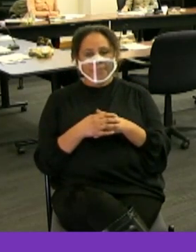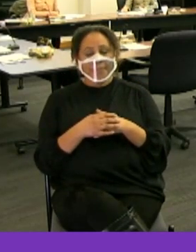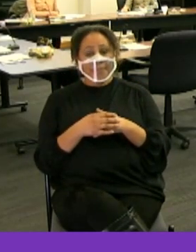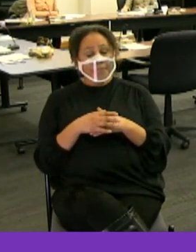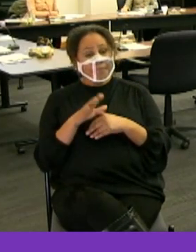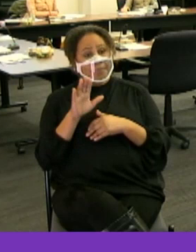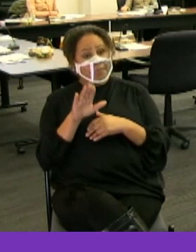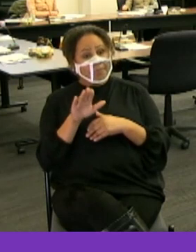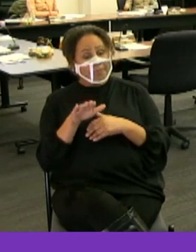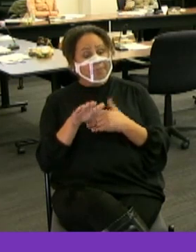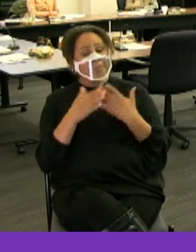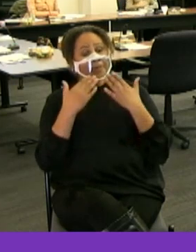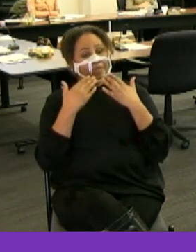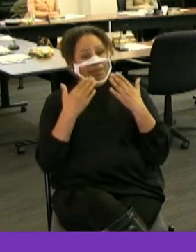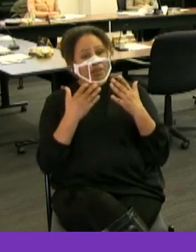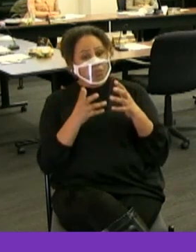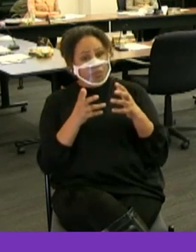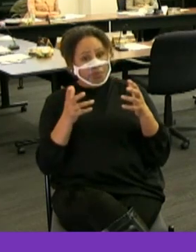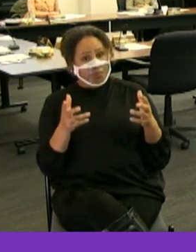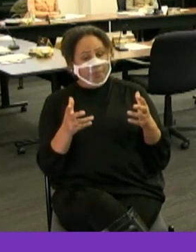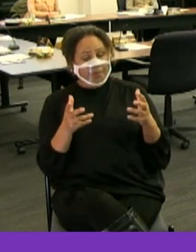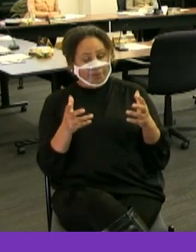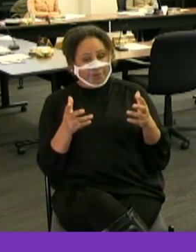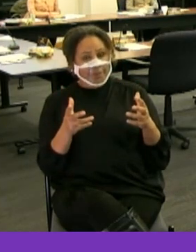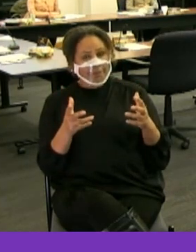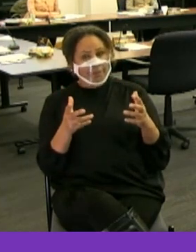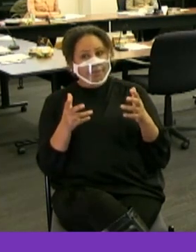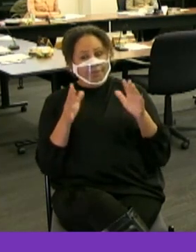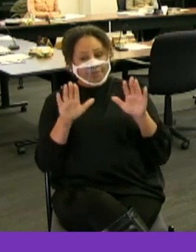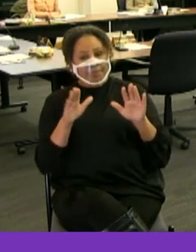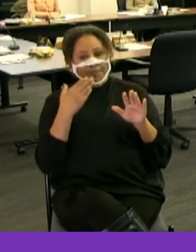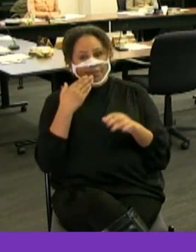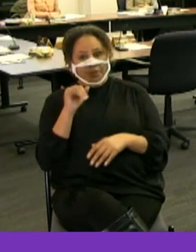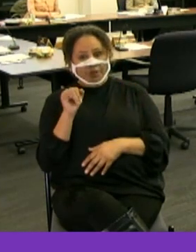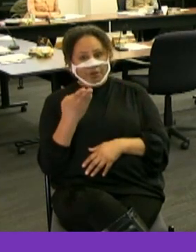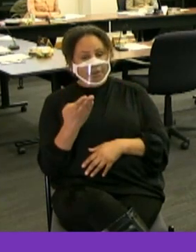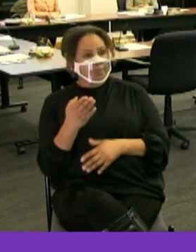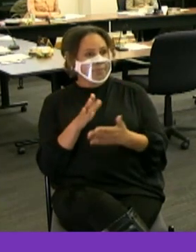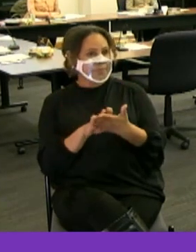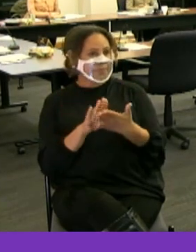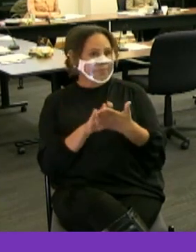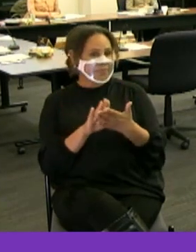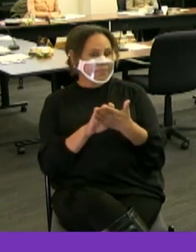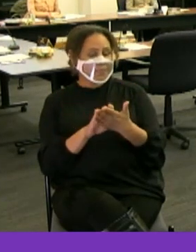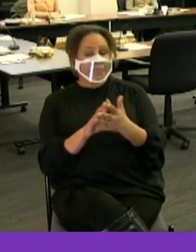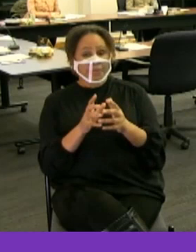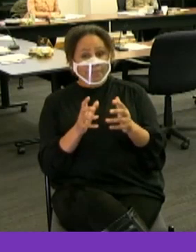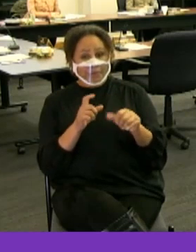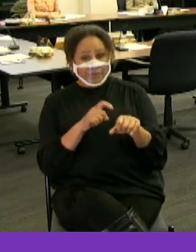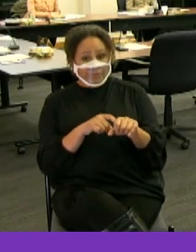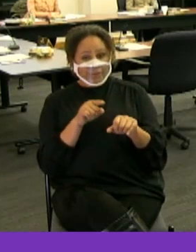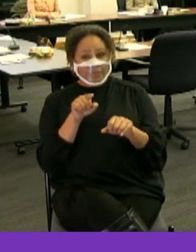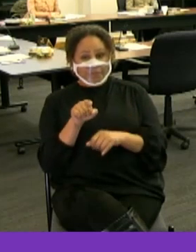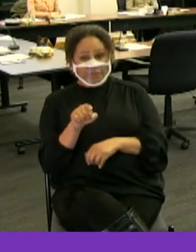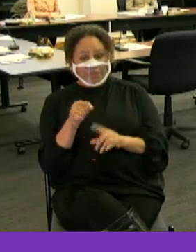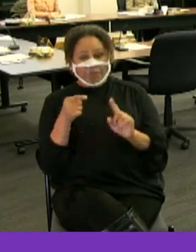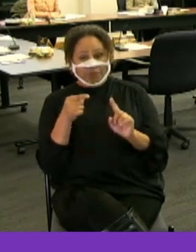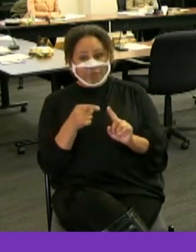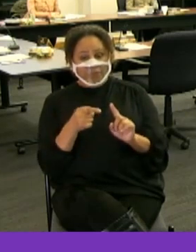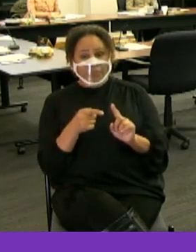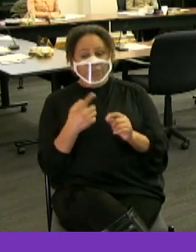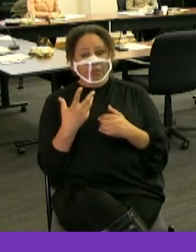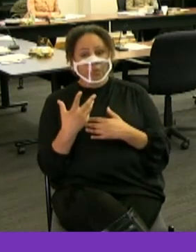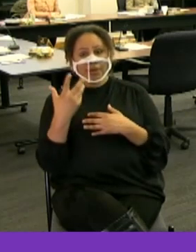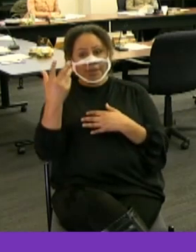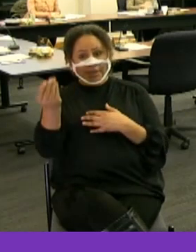I just wanted to say thank you so much. You did such a good job. I mean, the amount of time that it took for you to even